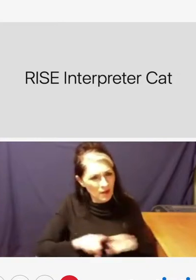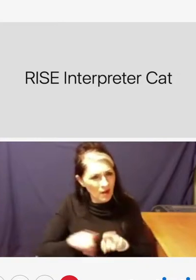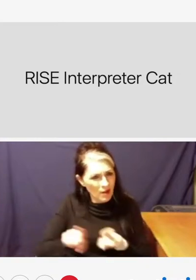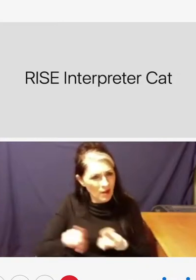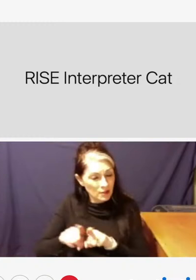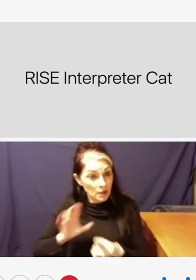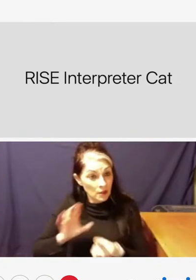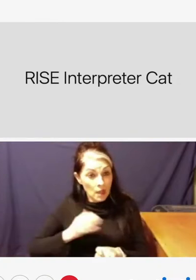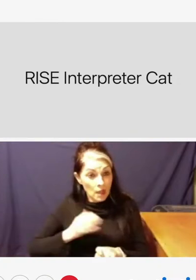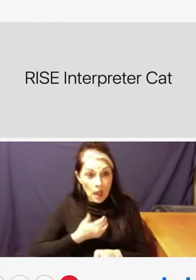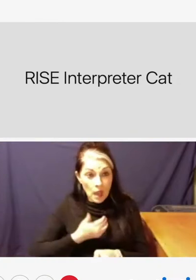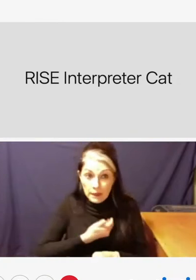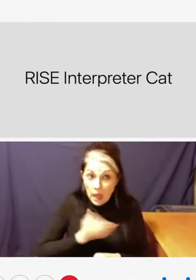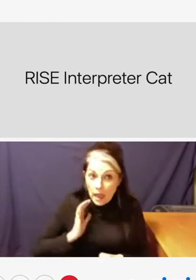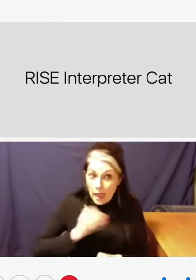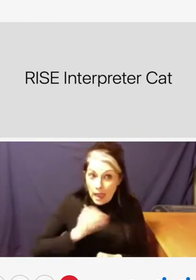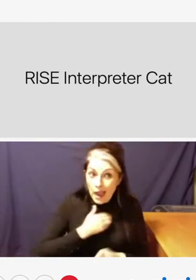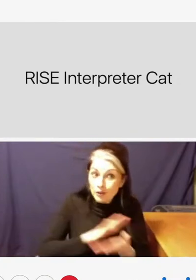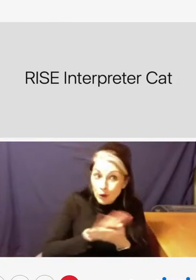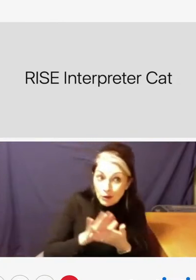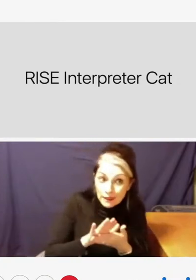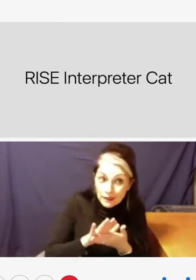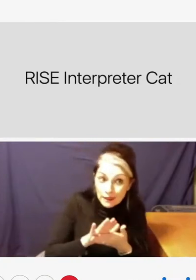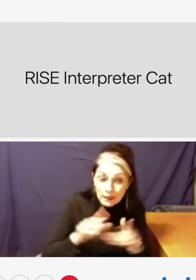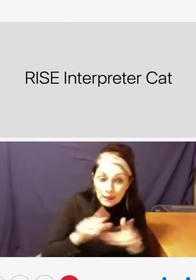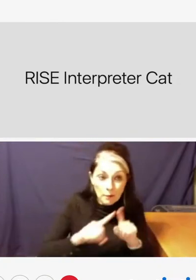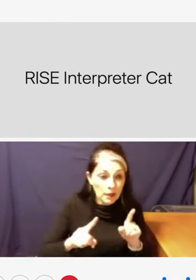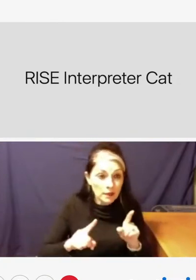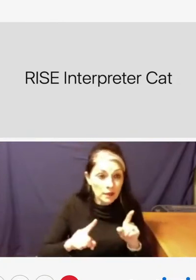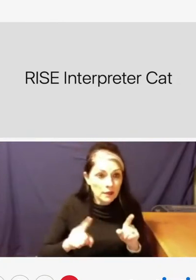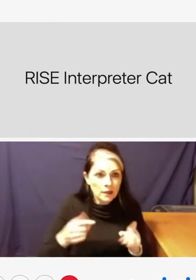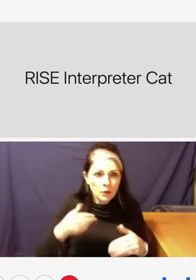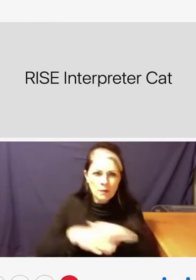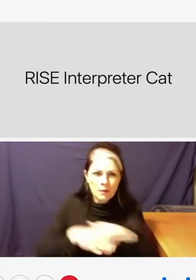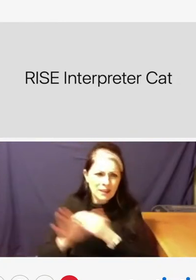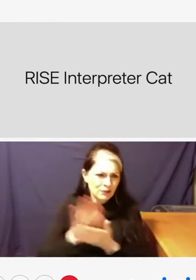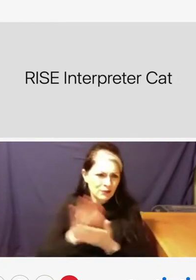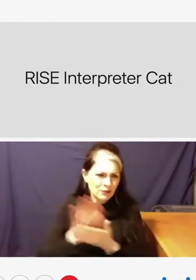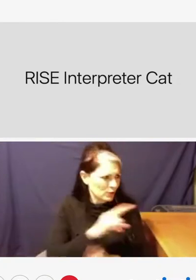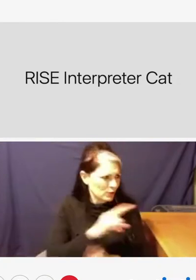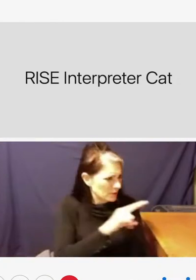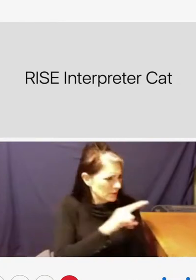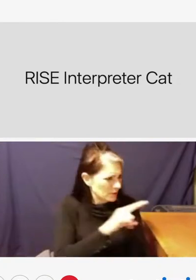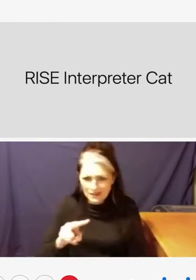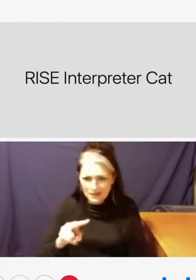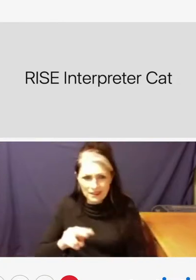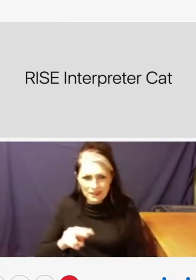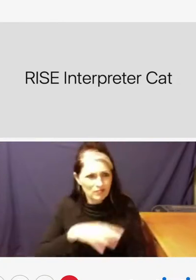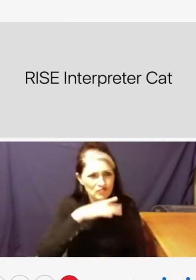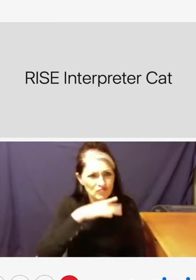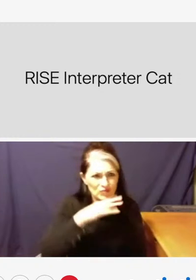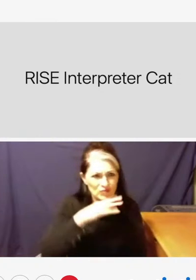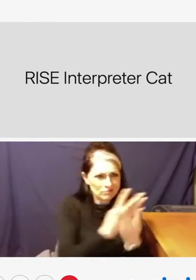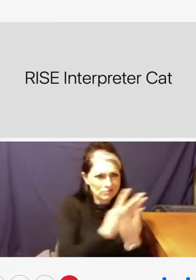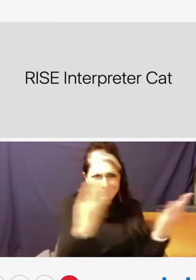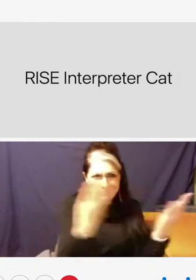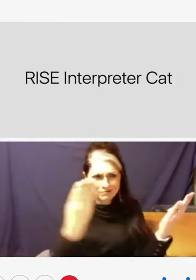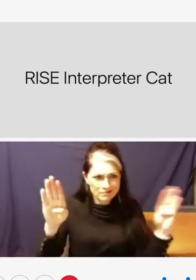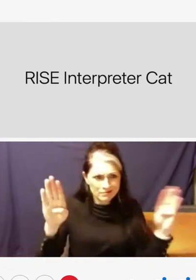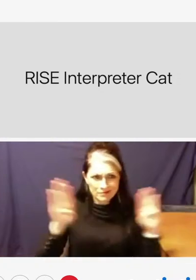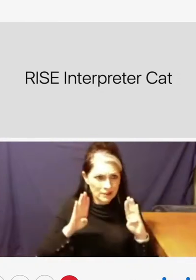um but you know we've all been in schools and we see you know they're not as clean at at the site level and sometimes they're scratched